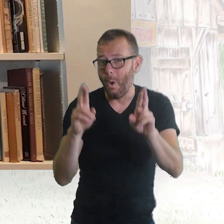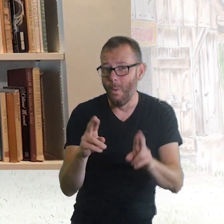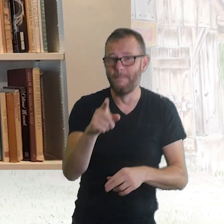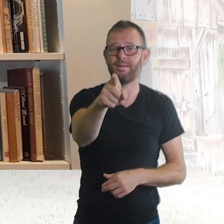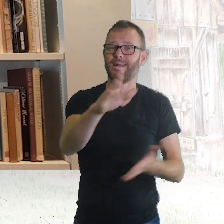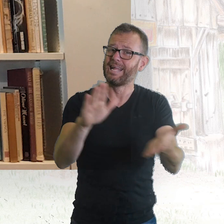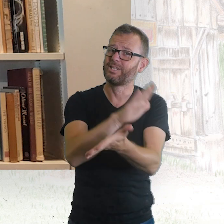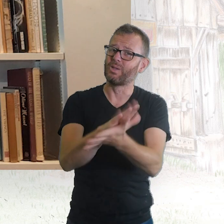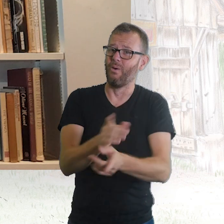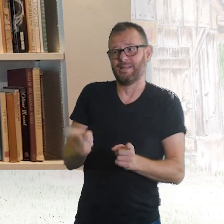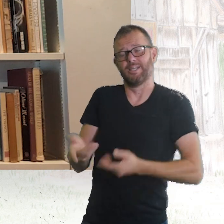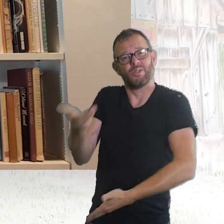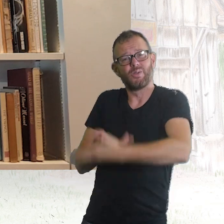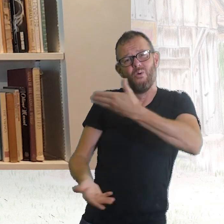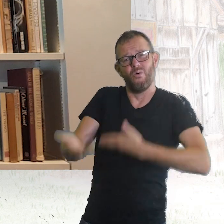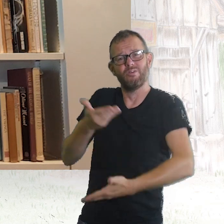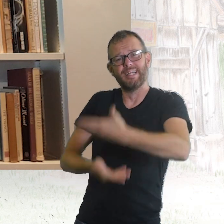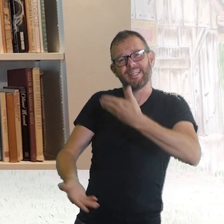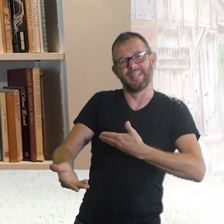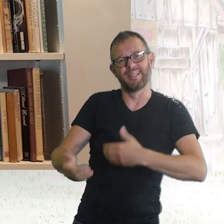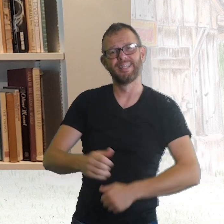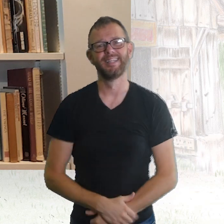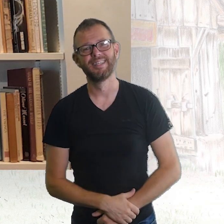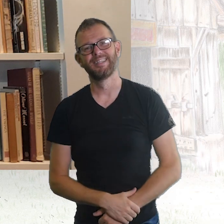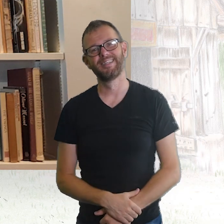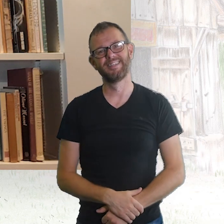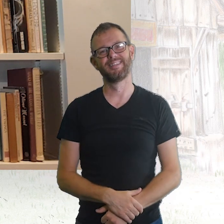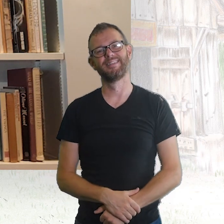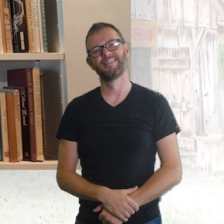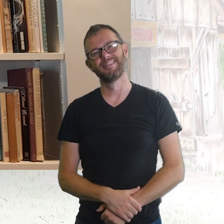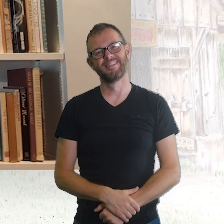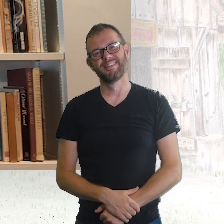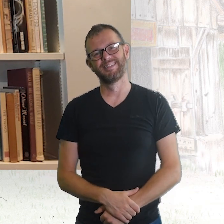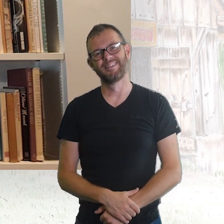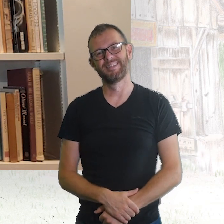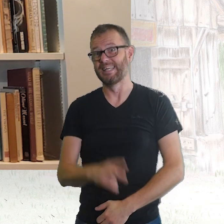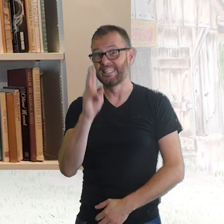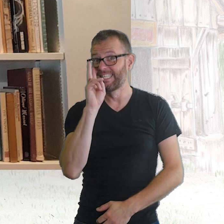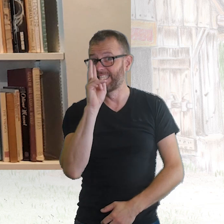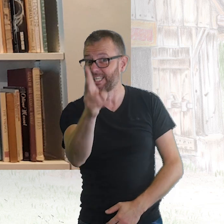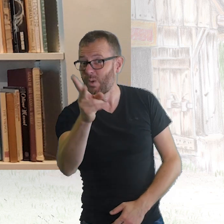I hope that you enjoyed that story. See you again soon.